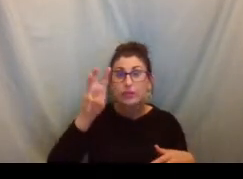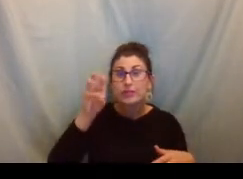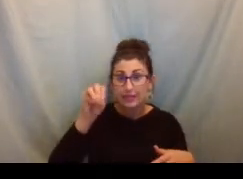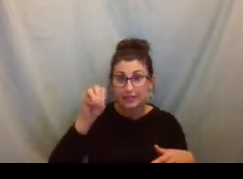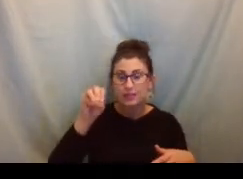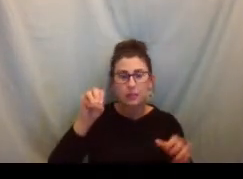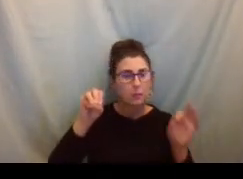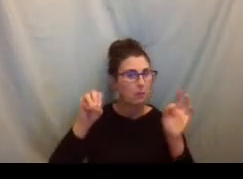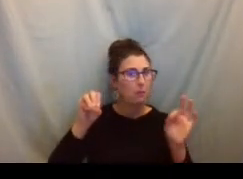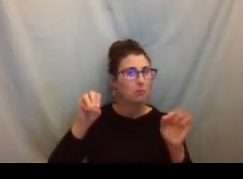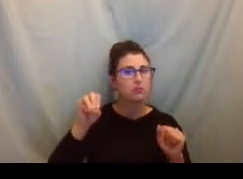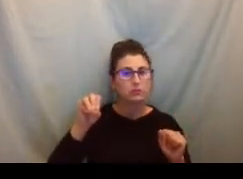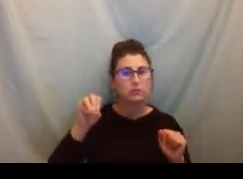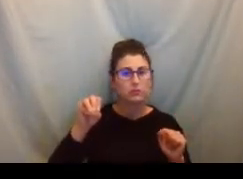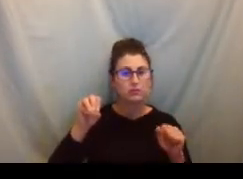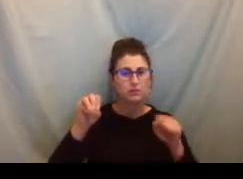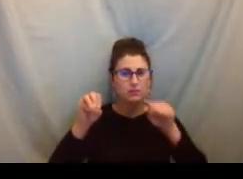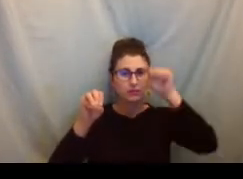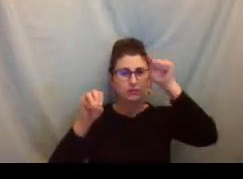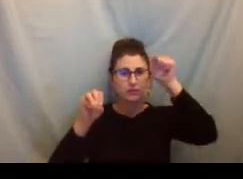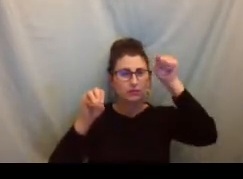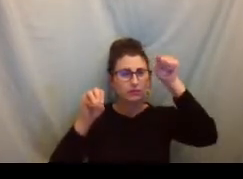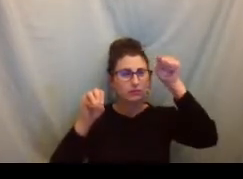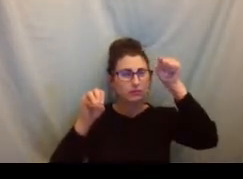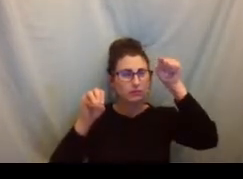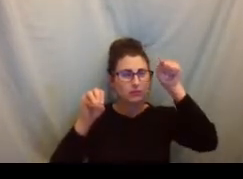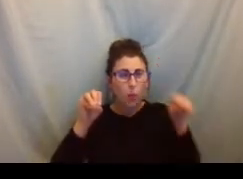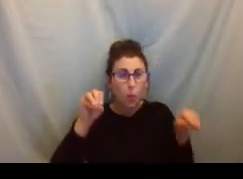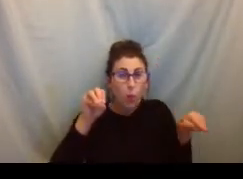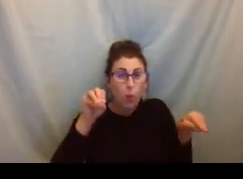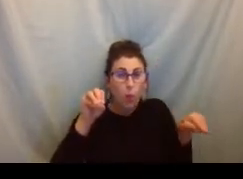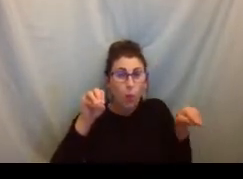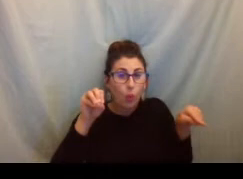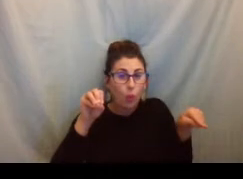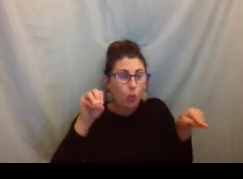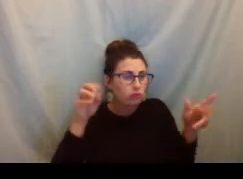160. Okay. What is this one going to be?